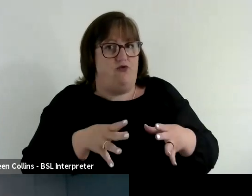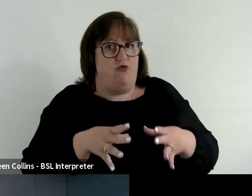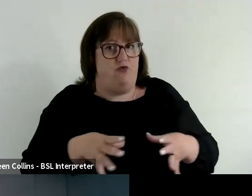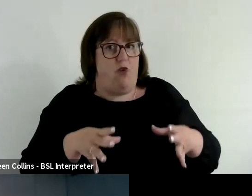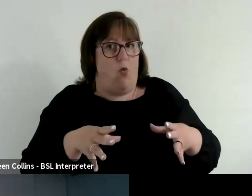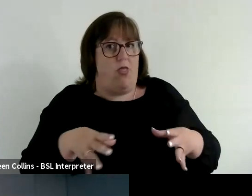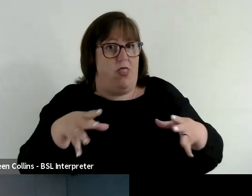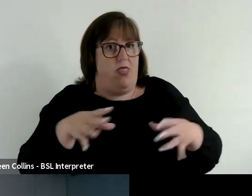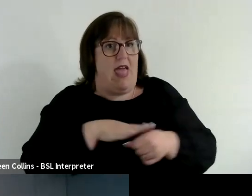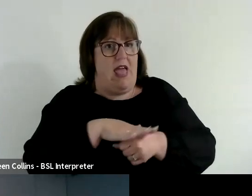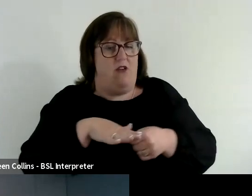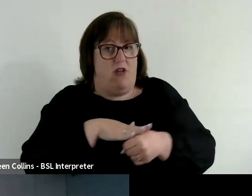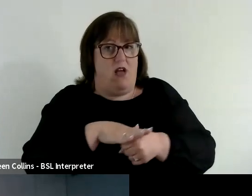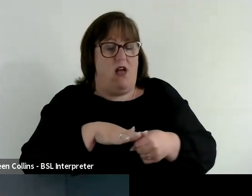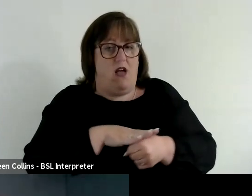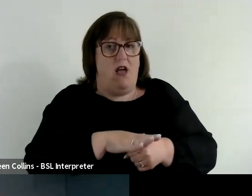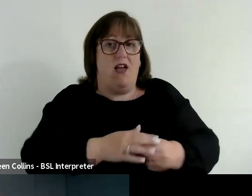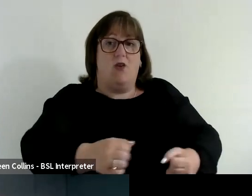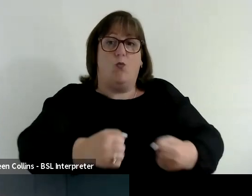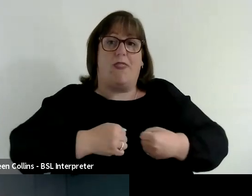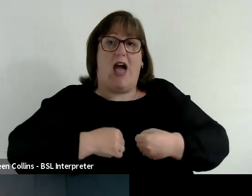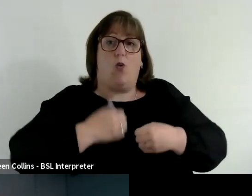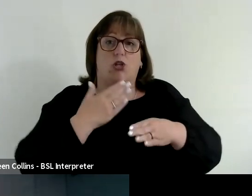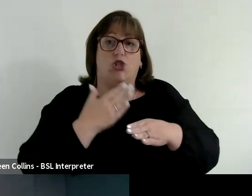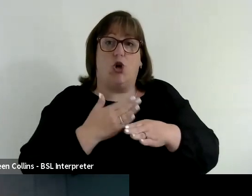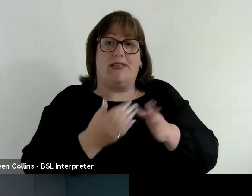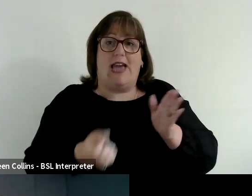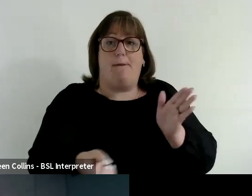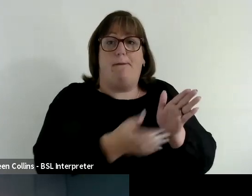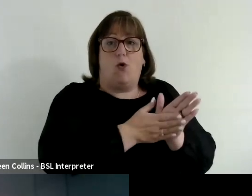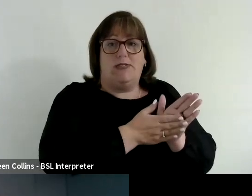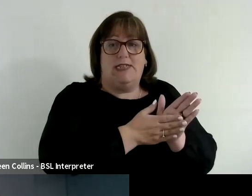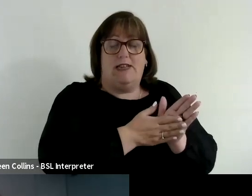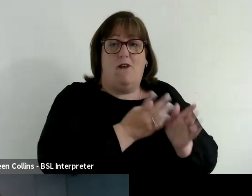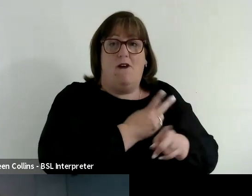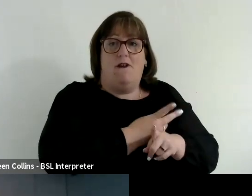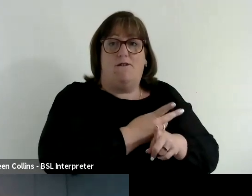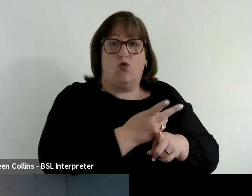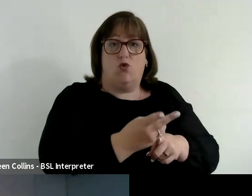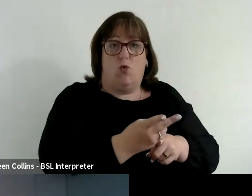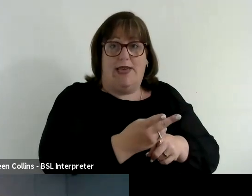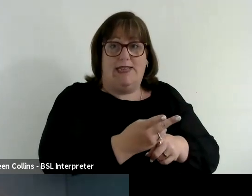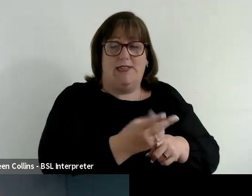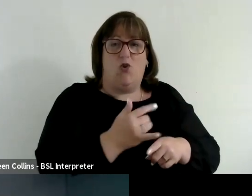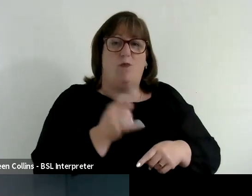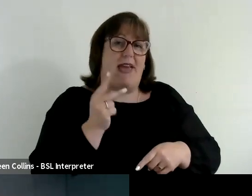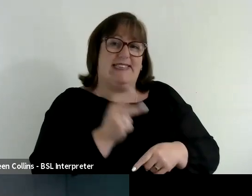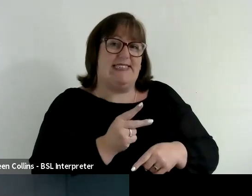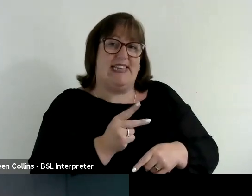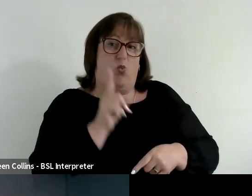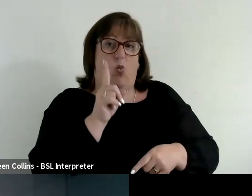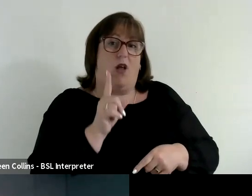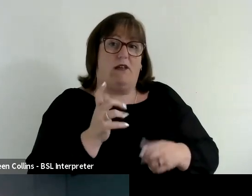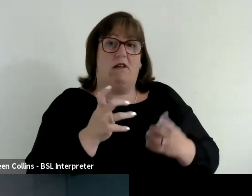There will be, with our jobs, they get posted for 2 weeks at a time. So whilst you might only see at the moment one tech